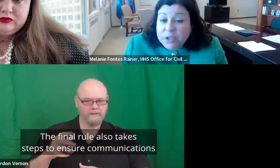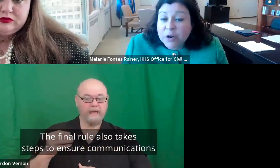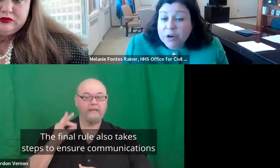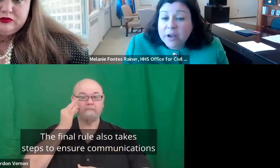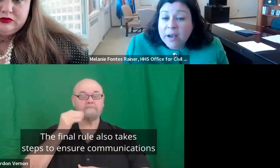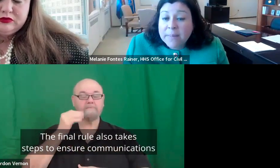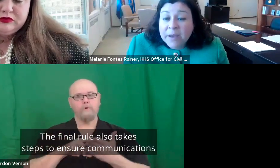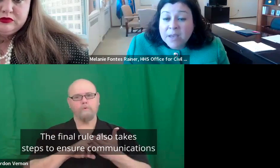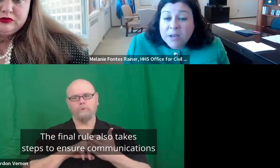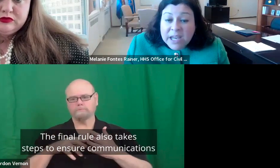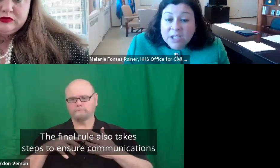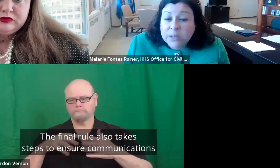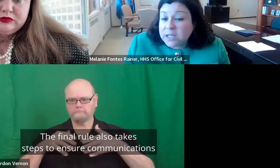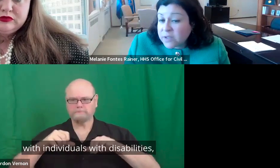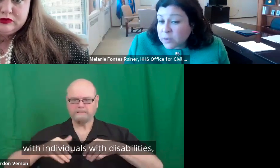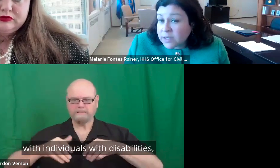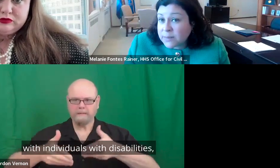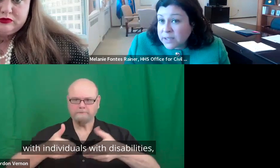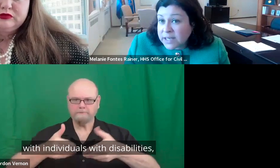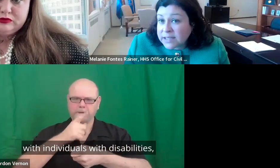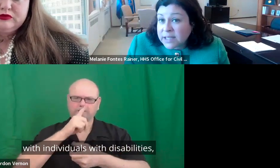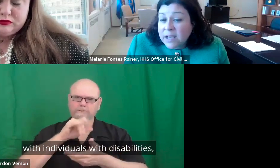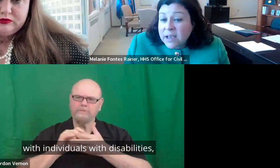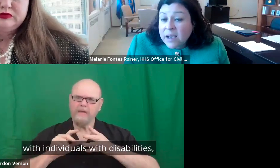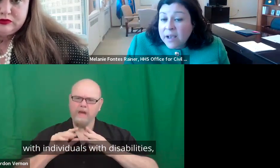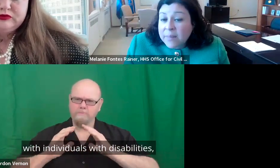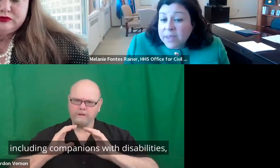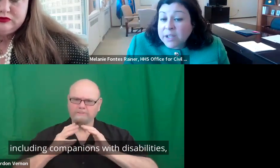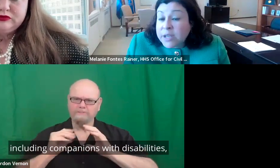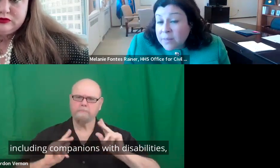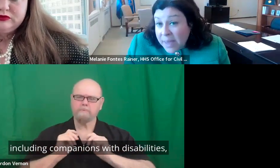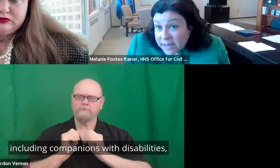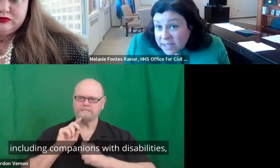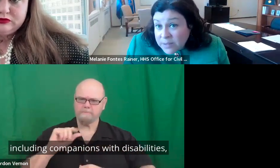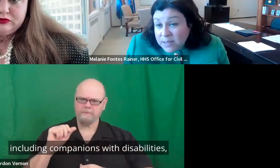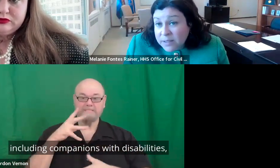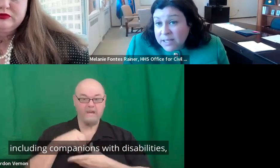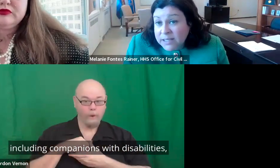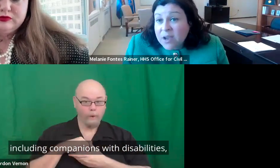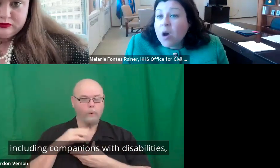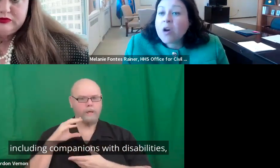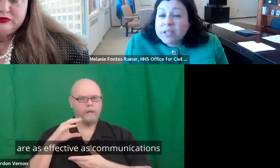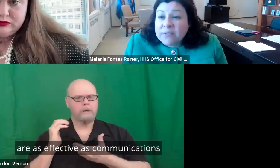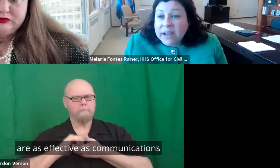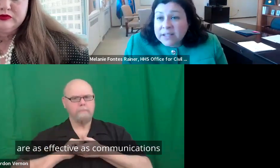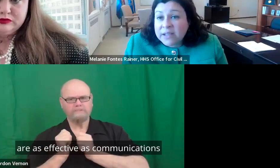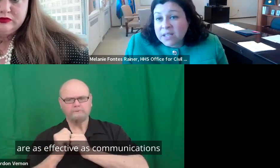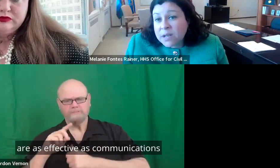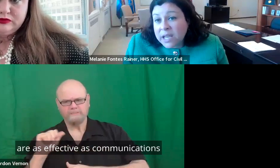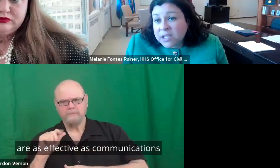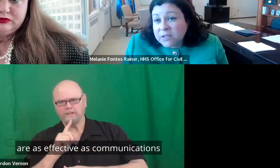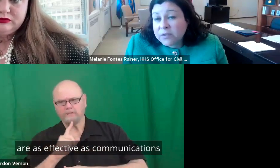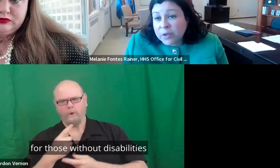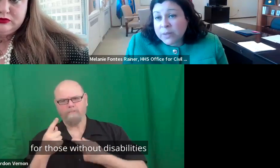steps to ensure communications with individuals with disabilities, including companions with disabilities, are as effective